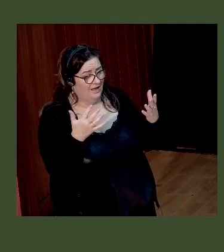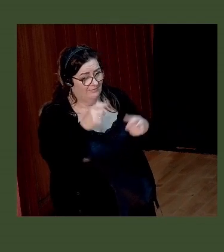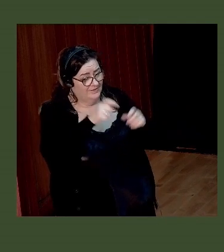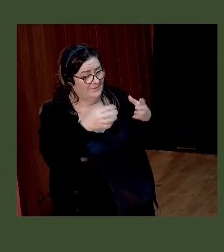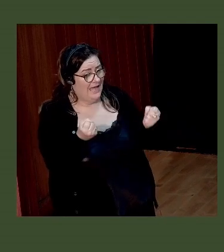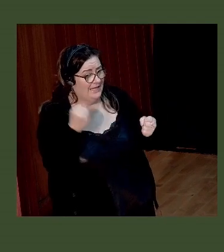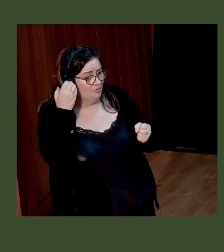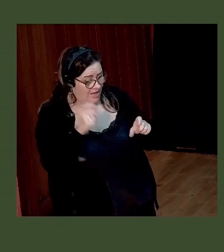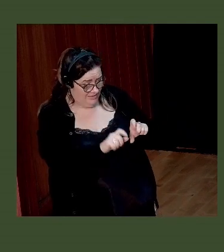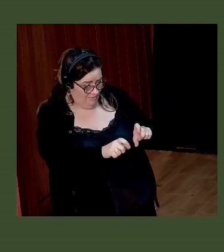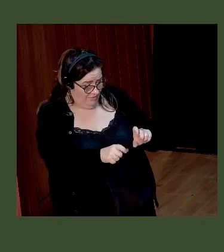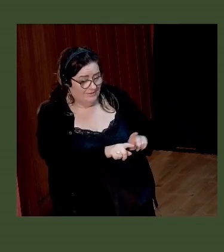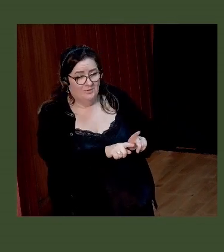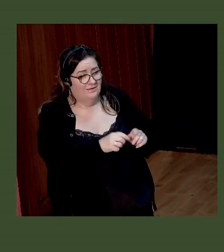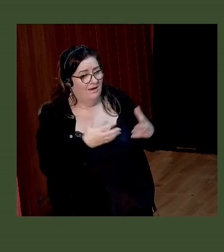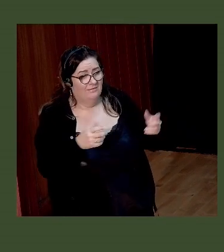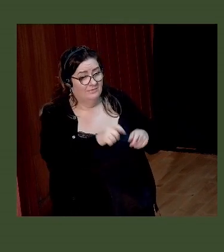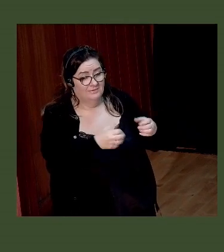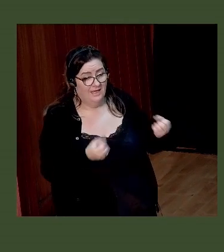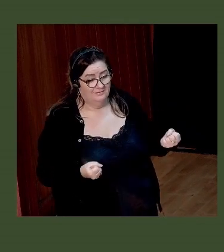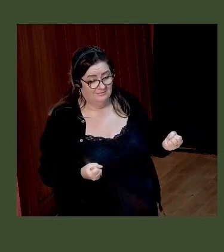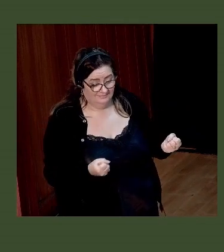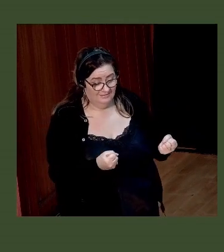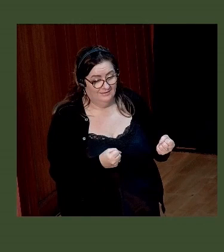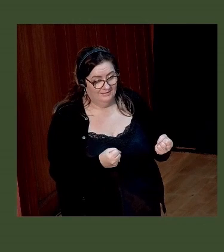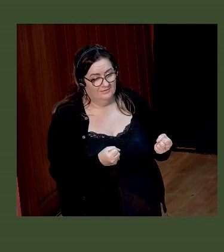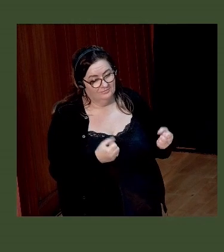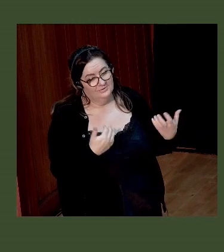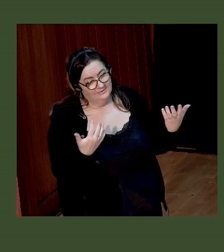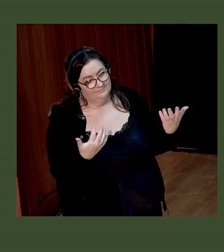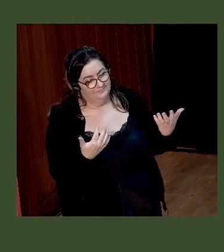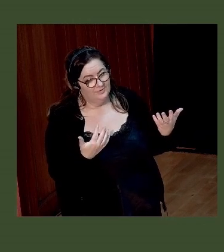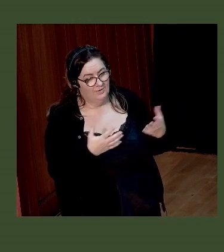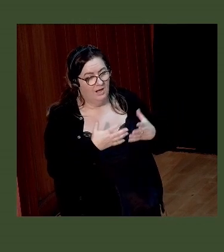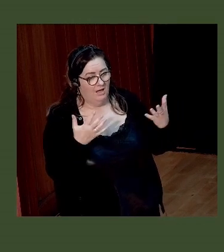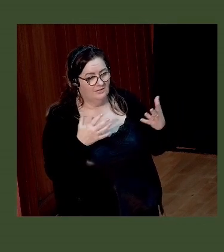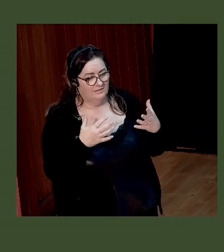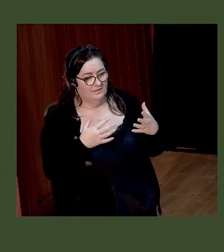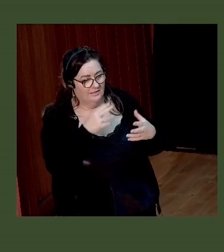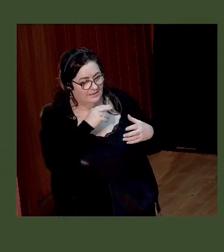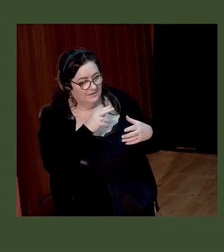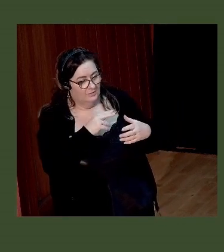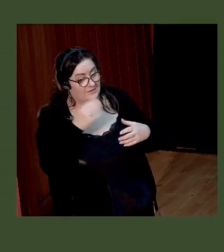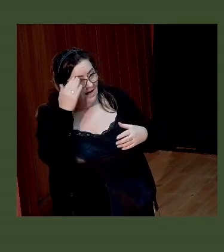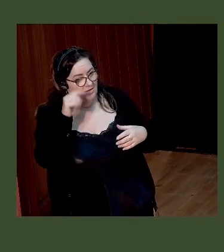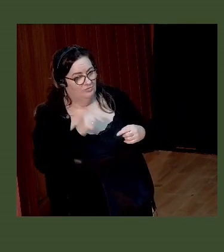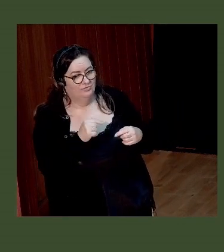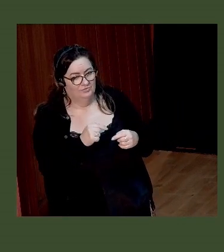available to listen to the service. In that context, it's not surprising that most of Hyde's speech was in